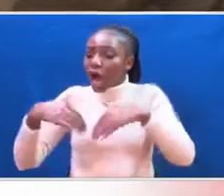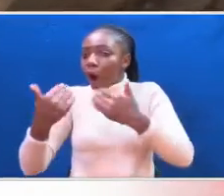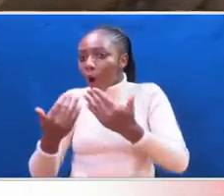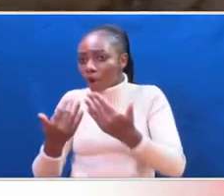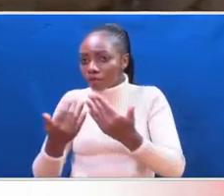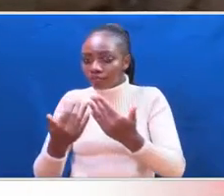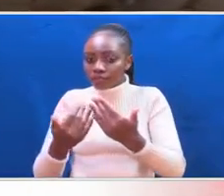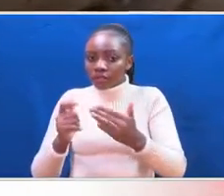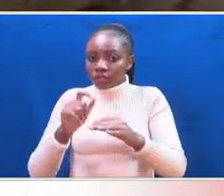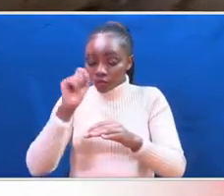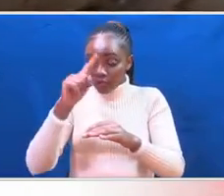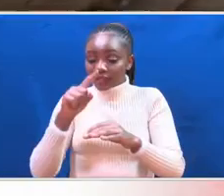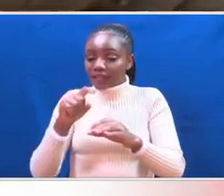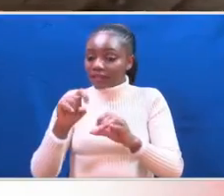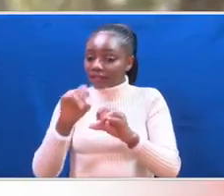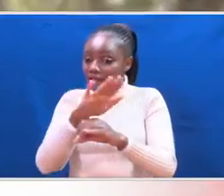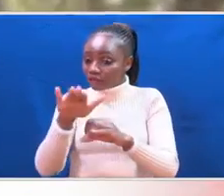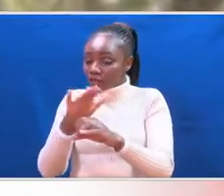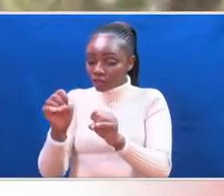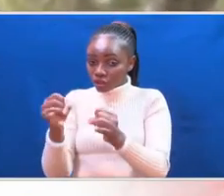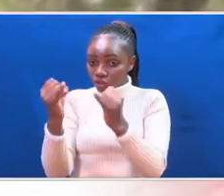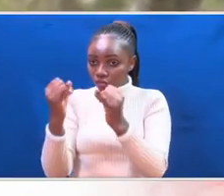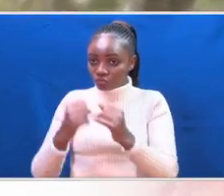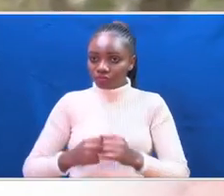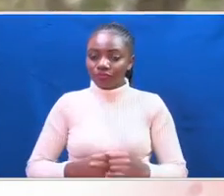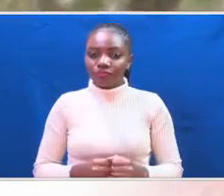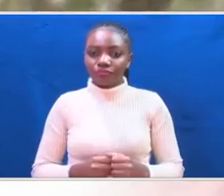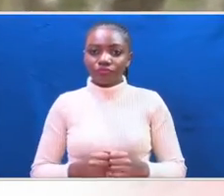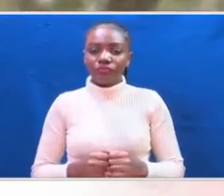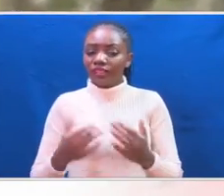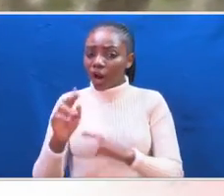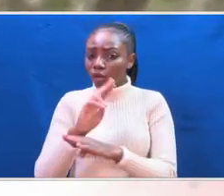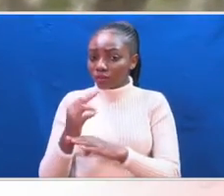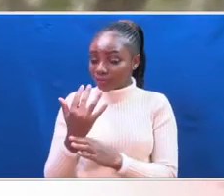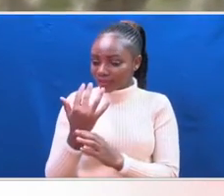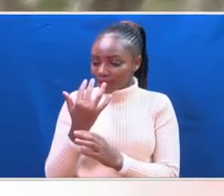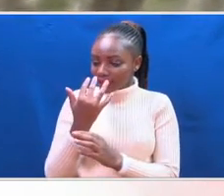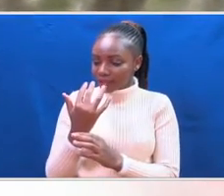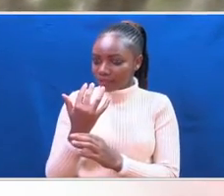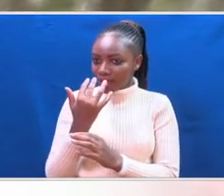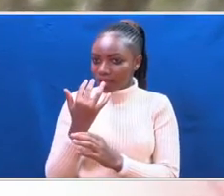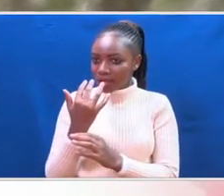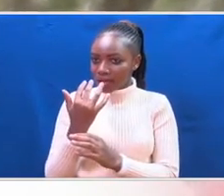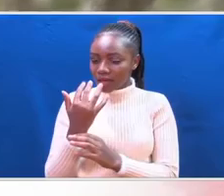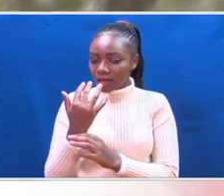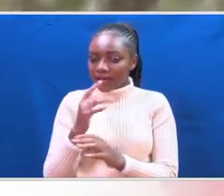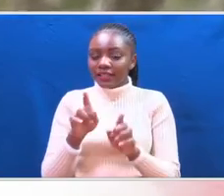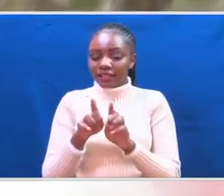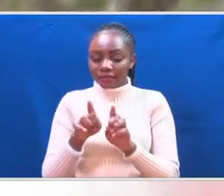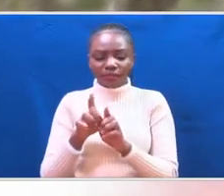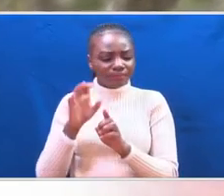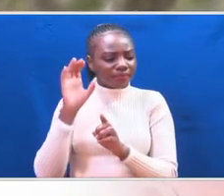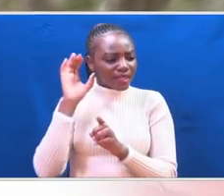off into uncharted territories. Atumia alufu yaka ya kunuza, anasikia kwa umbali, ata heza